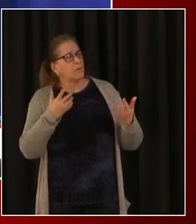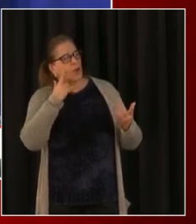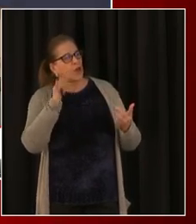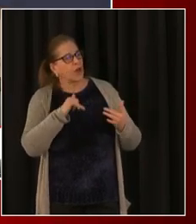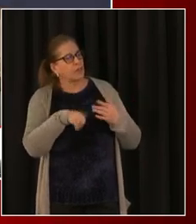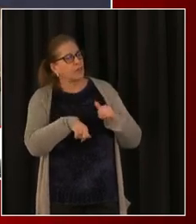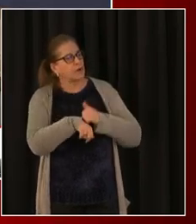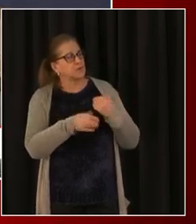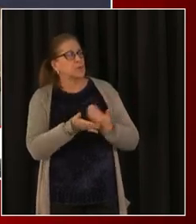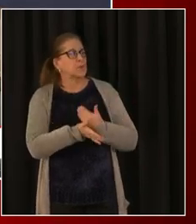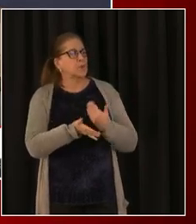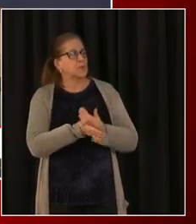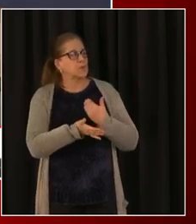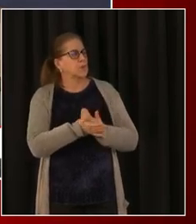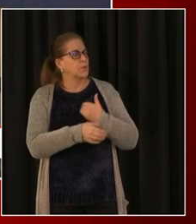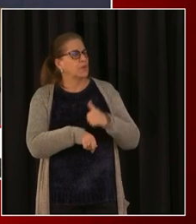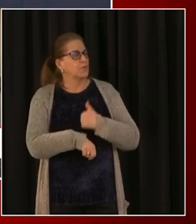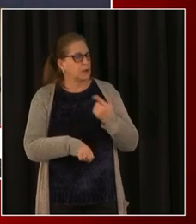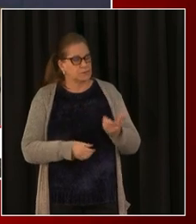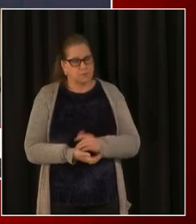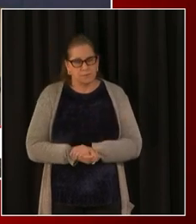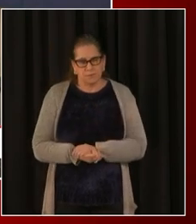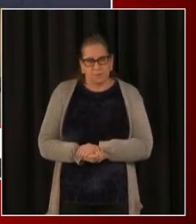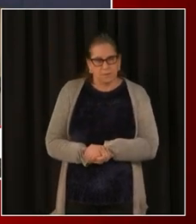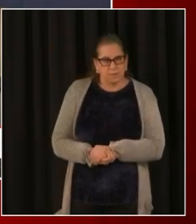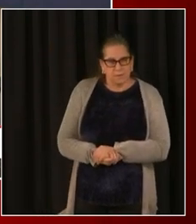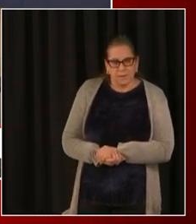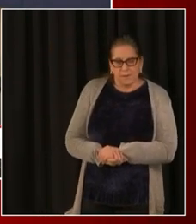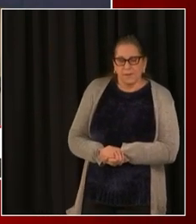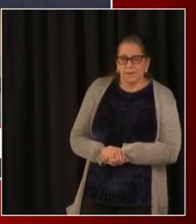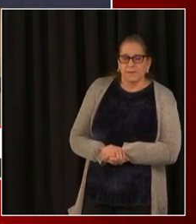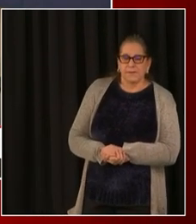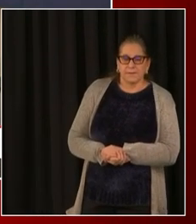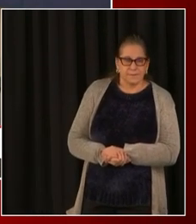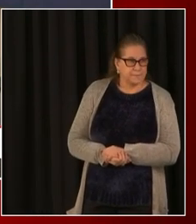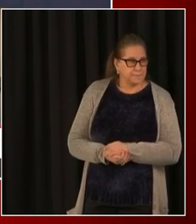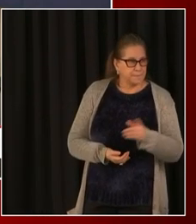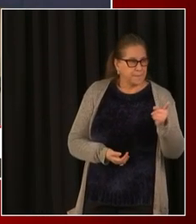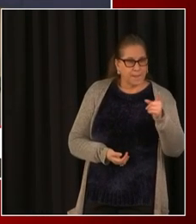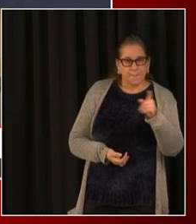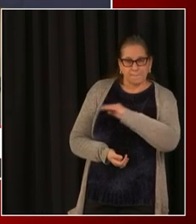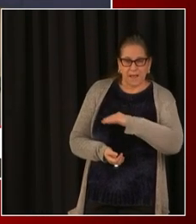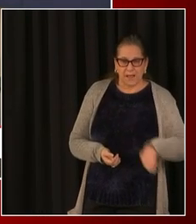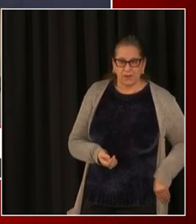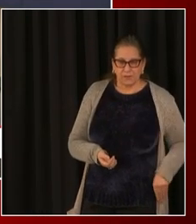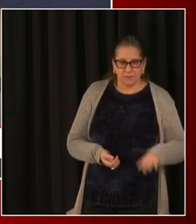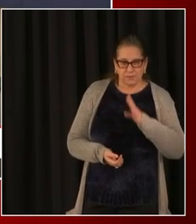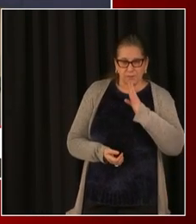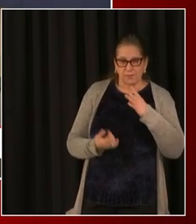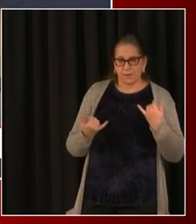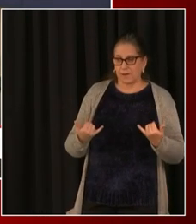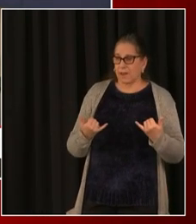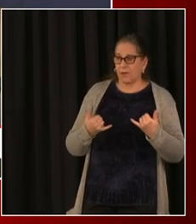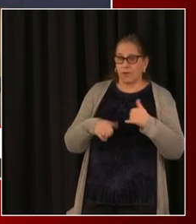We are, as outlined in our briefing, our normal threat